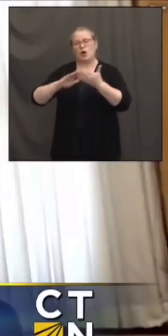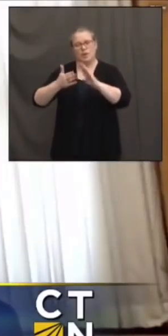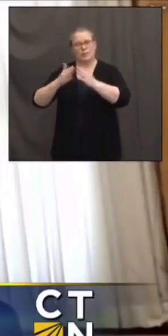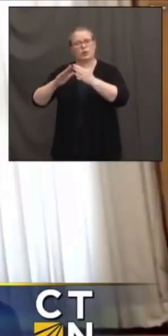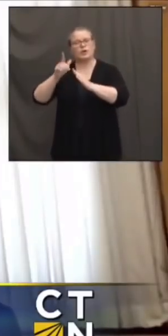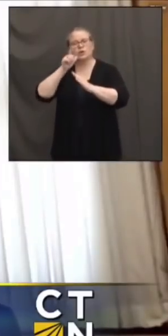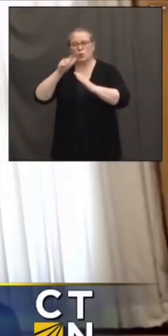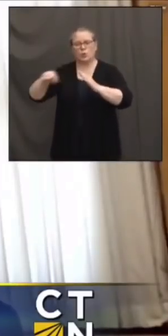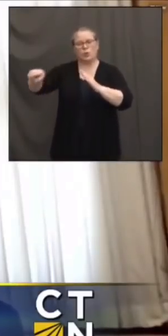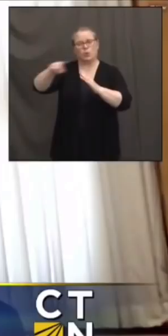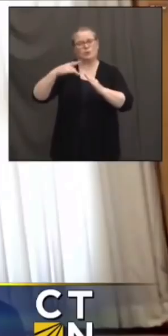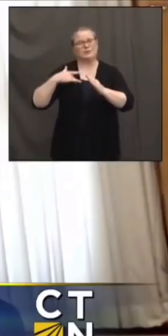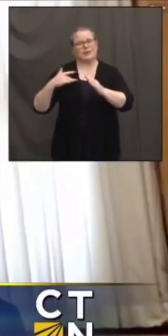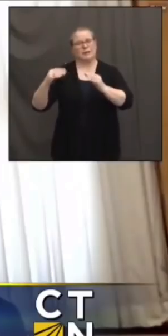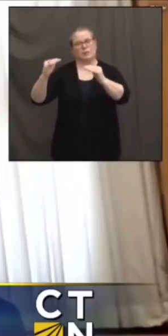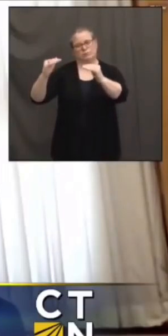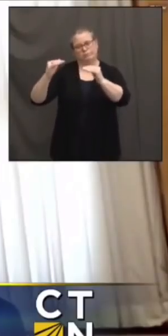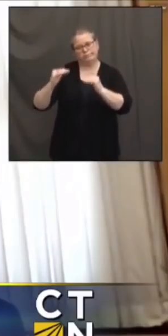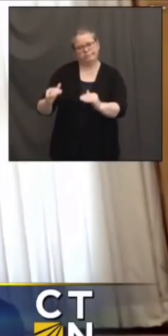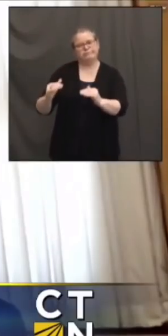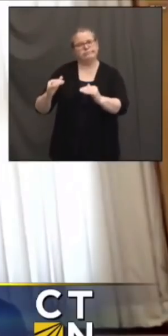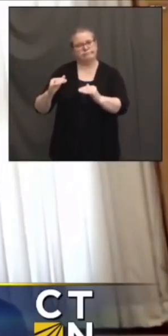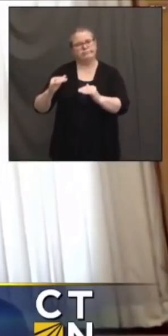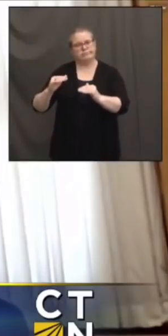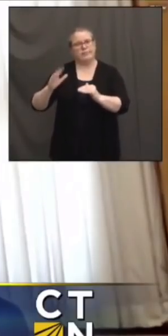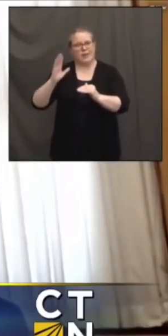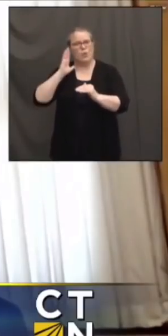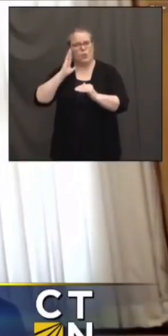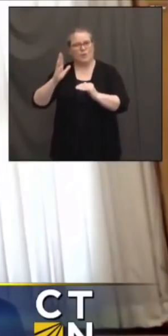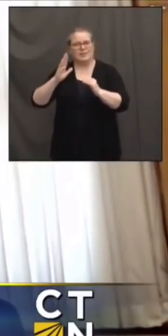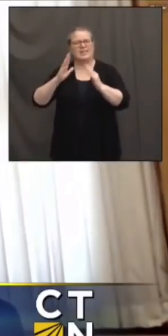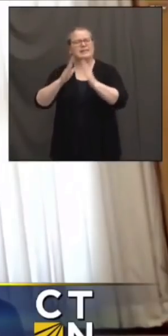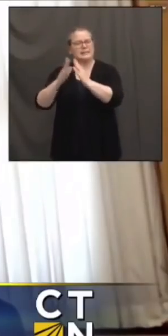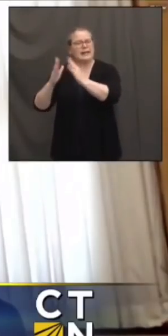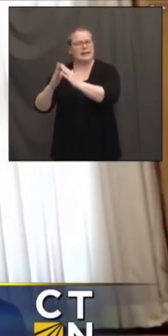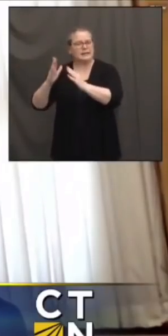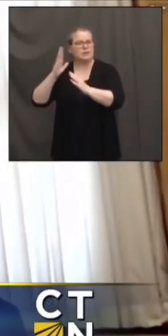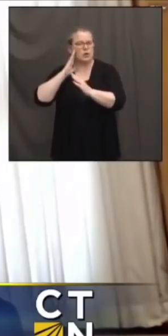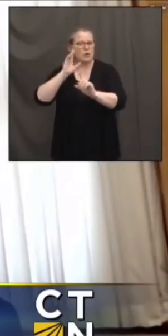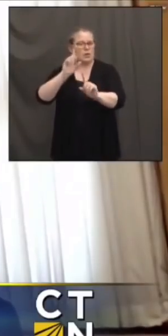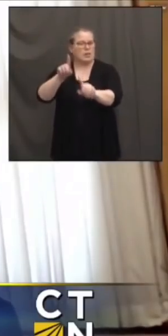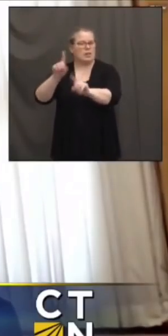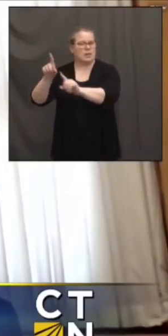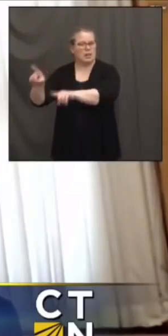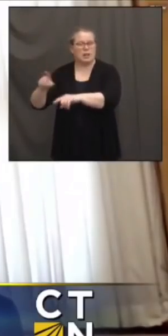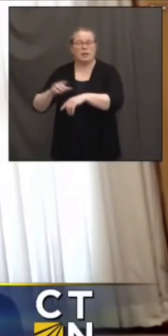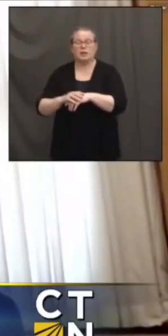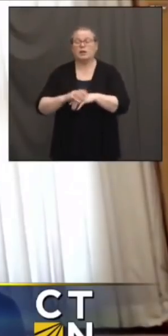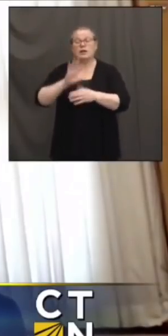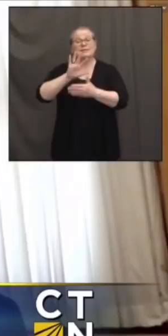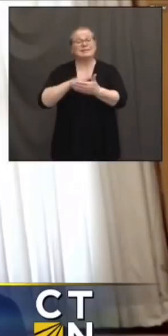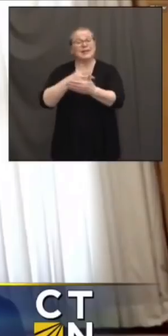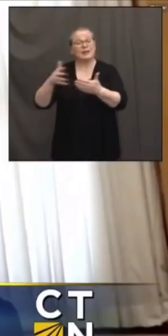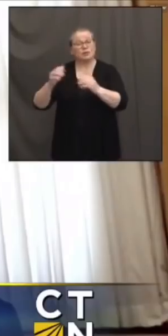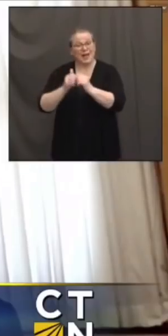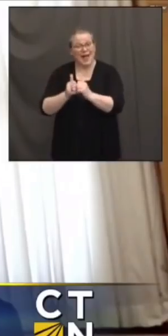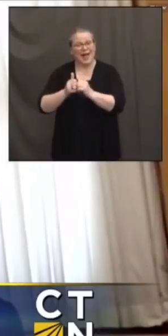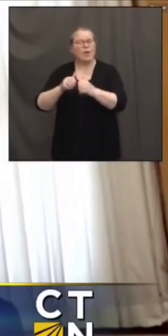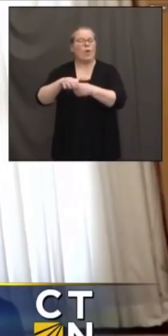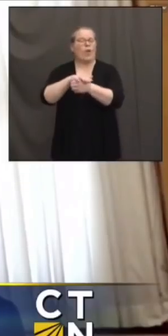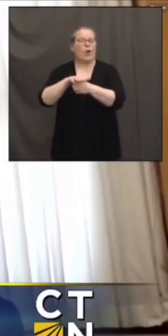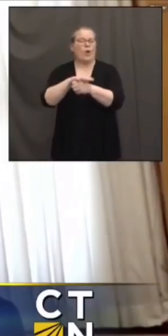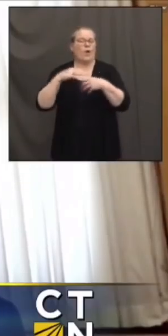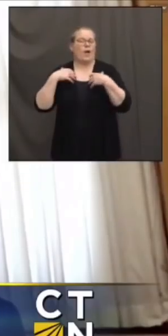around the state, particularly in our cities. And the scheduling is going to be done in cooperation with our local health departments. We're going to be working with